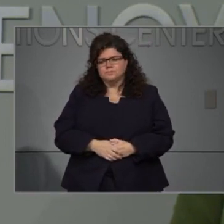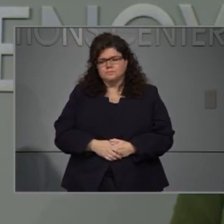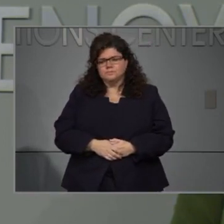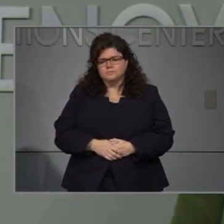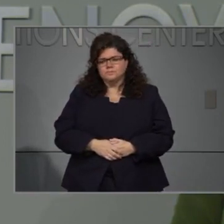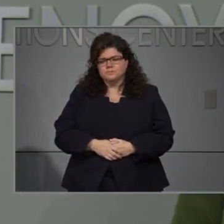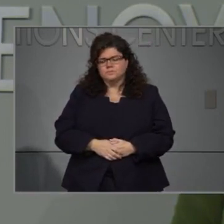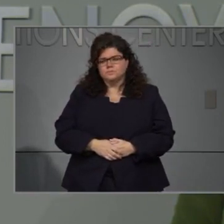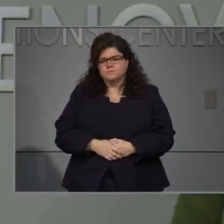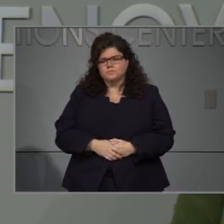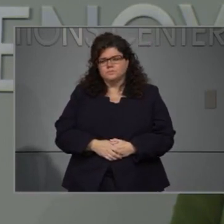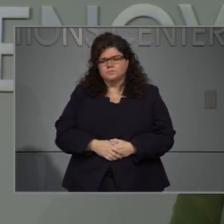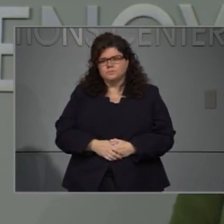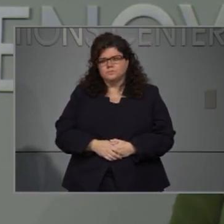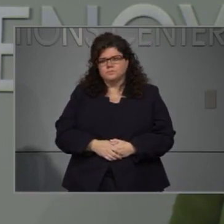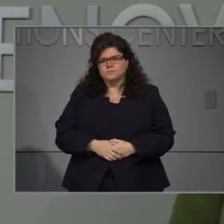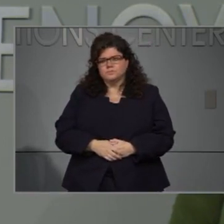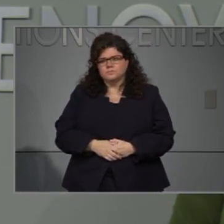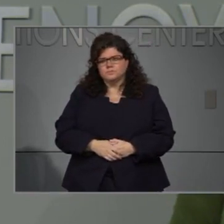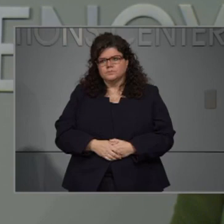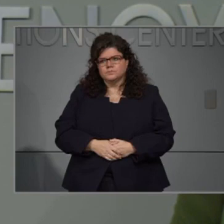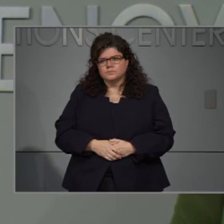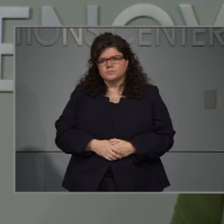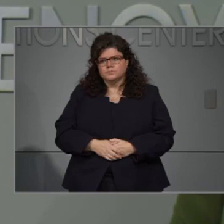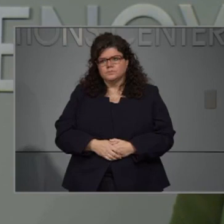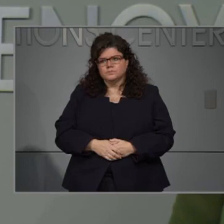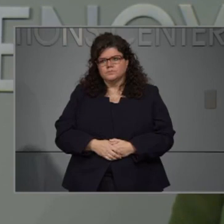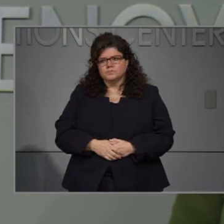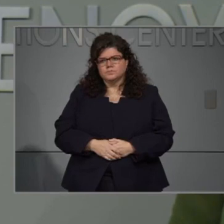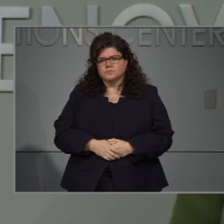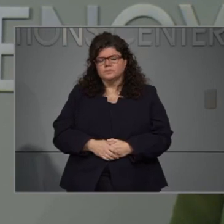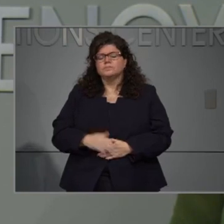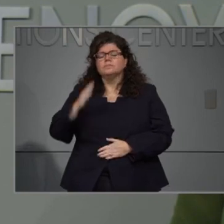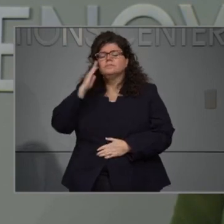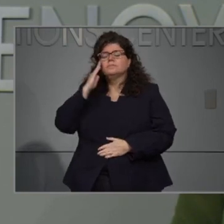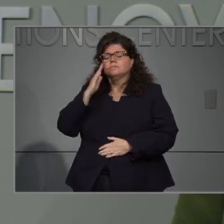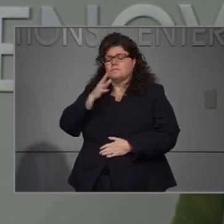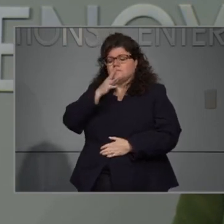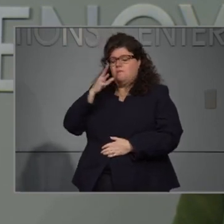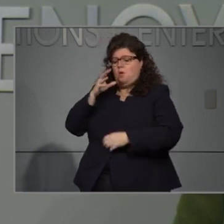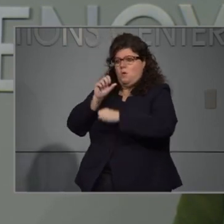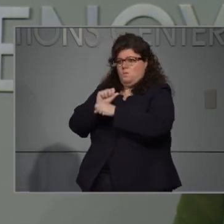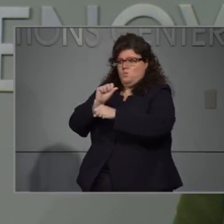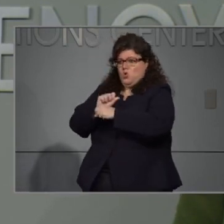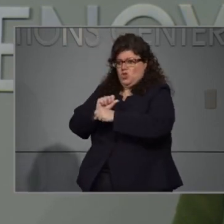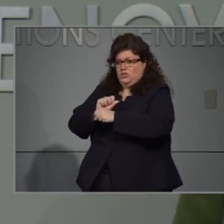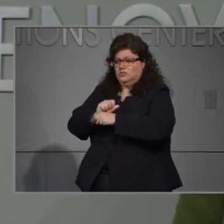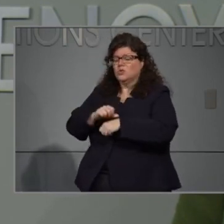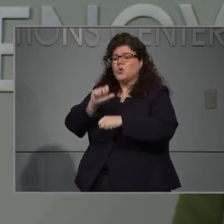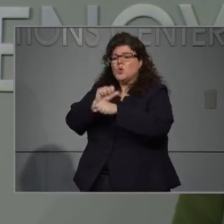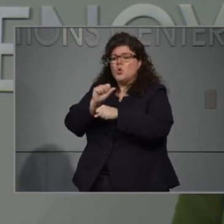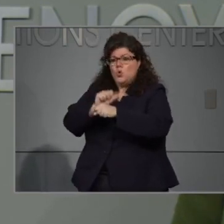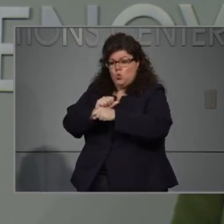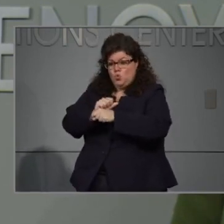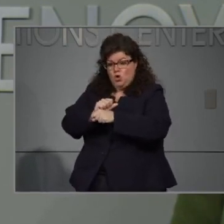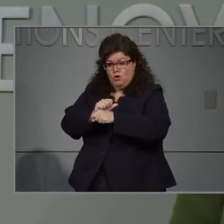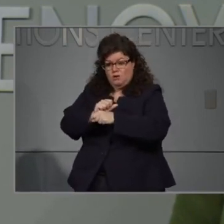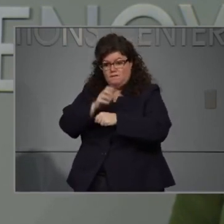the spread, rather, in congregate living among farm workers, and I'm wondering what the health department's plan is as far